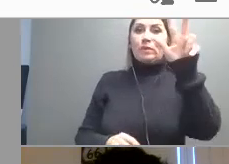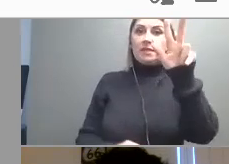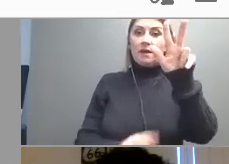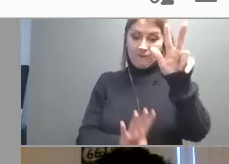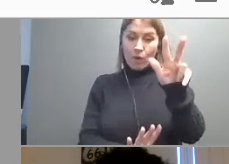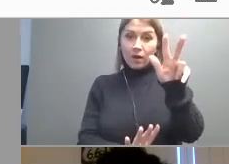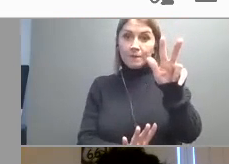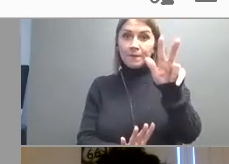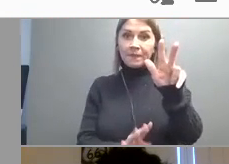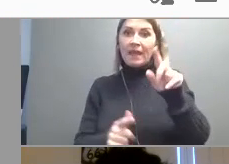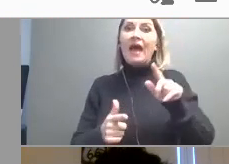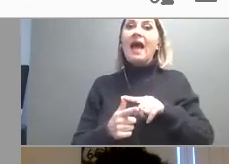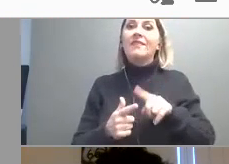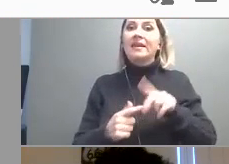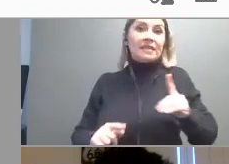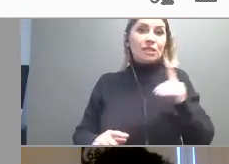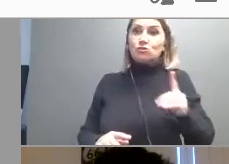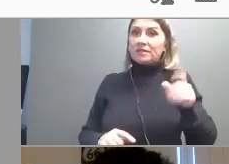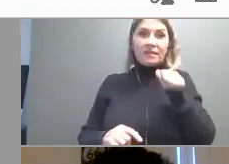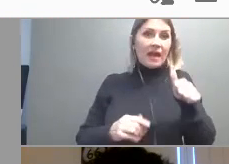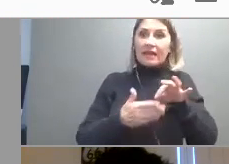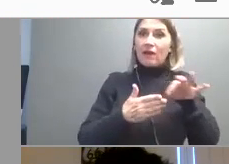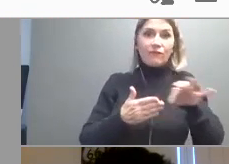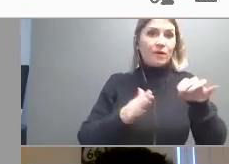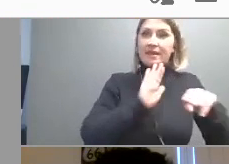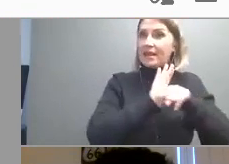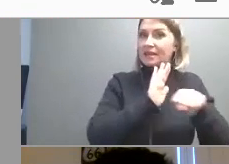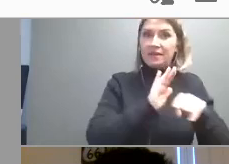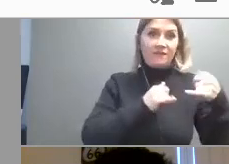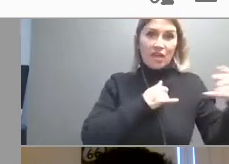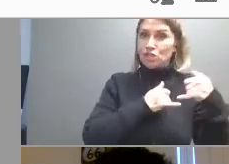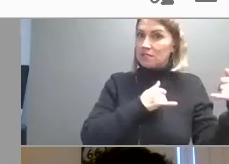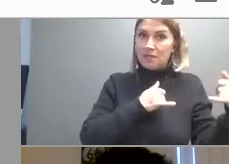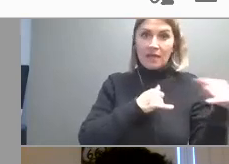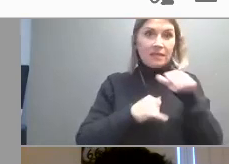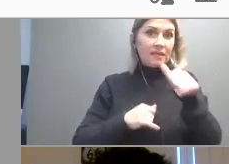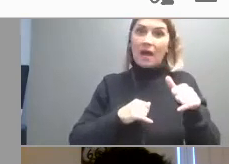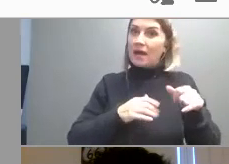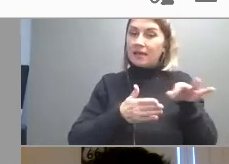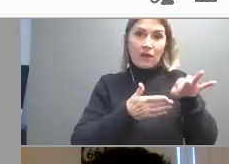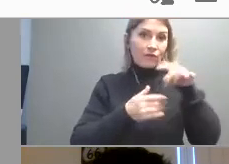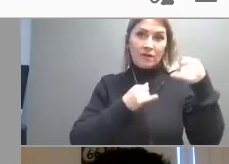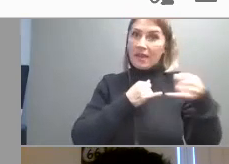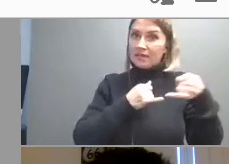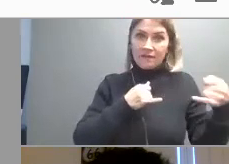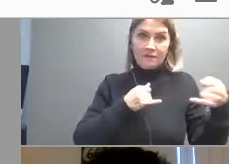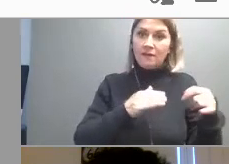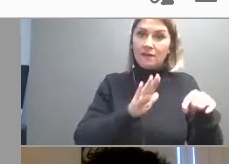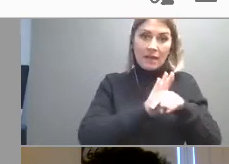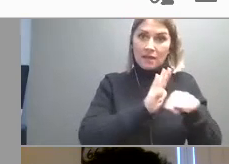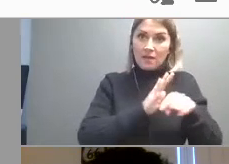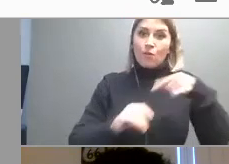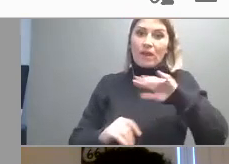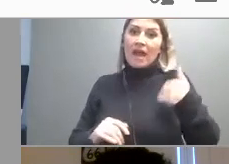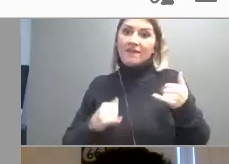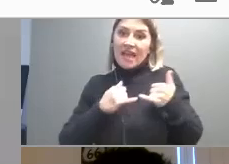4, and Dijkstra did not account for negative edges. And since it did not account for negative edges, we have an edge